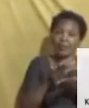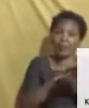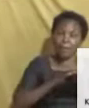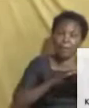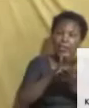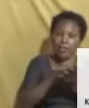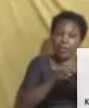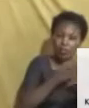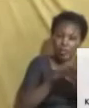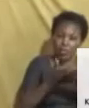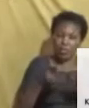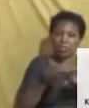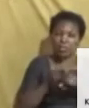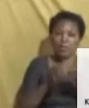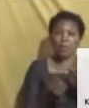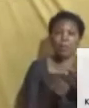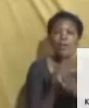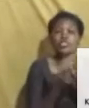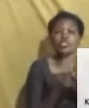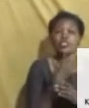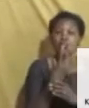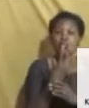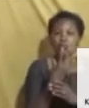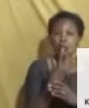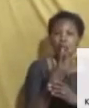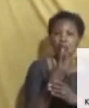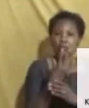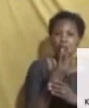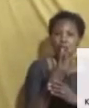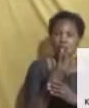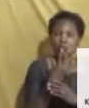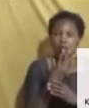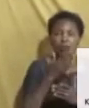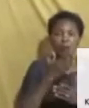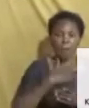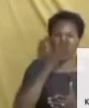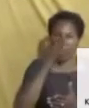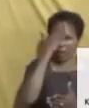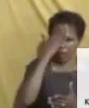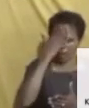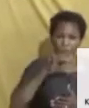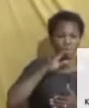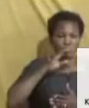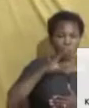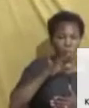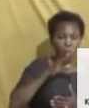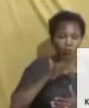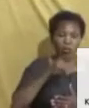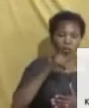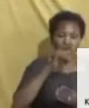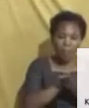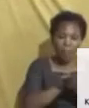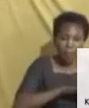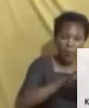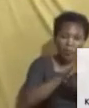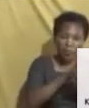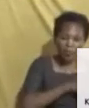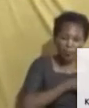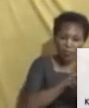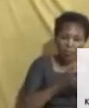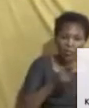emergent. Is it so? It is my humble submission that the doctrine is not